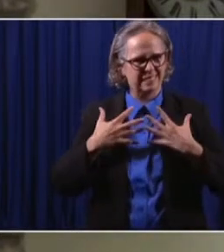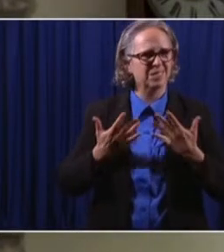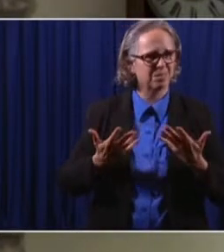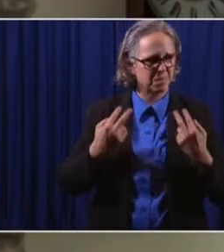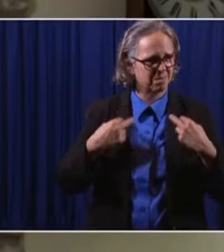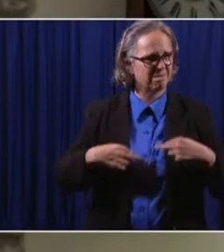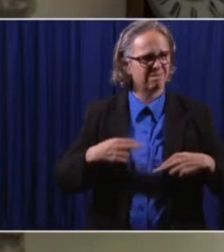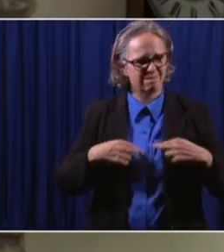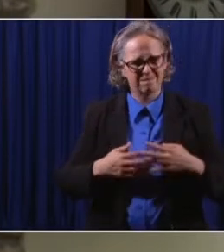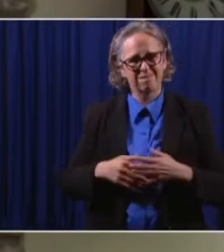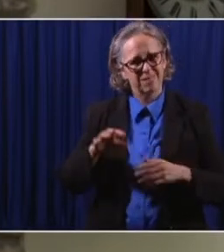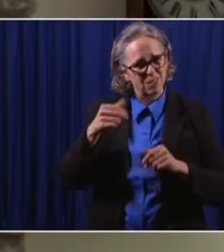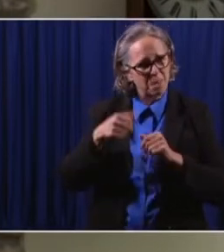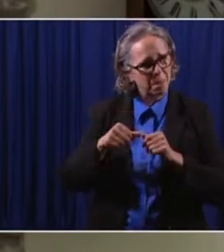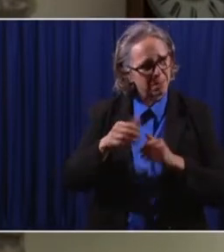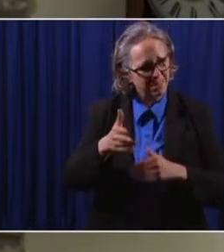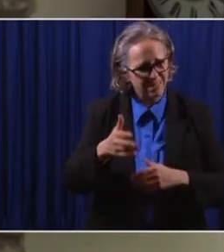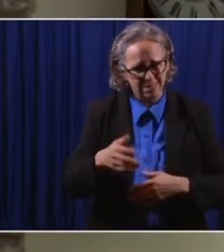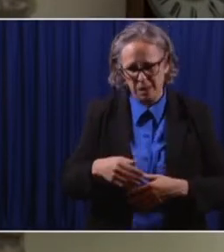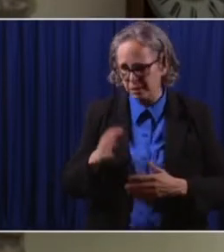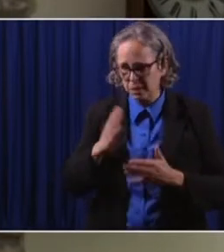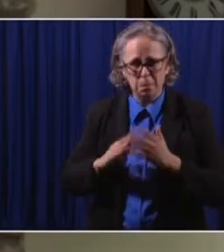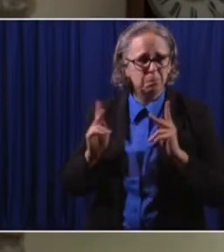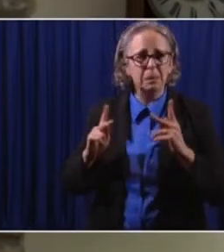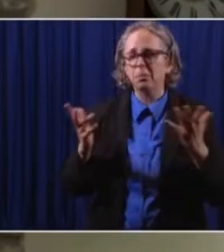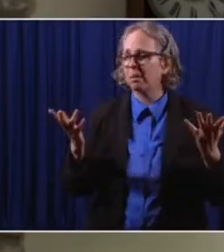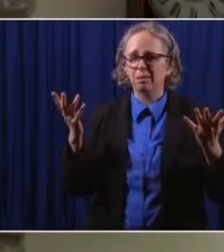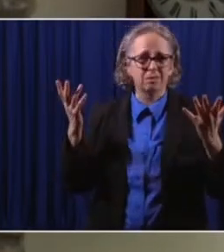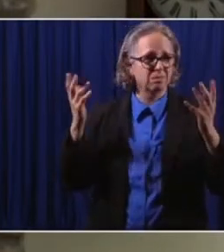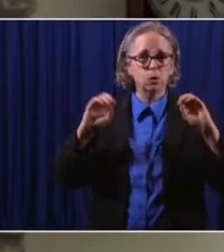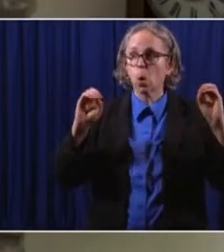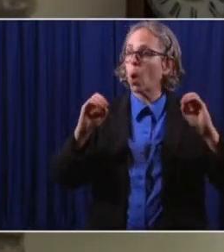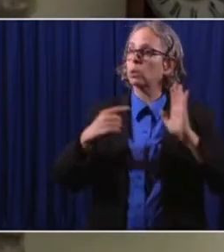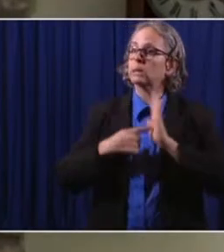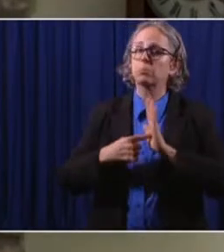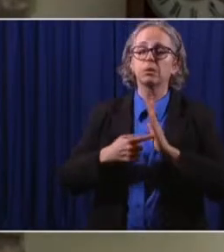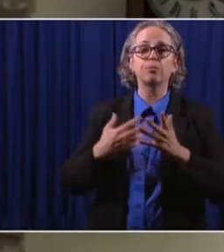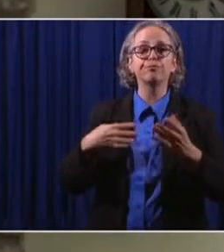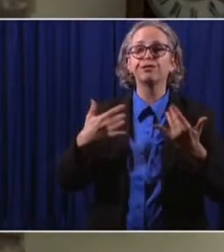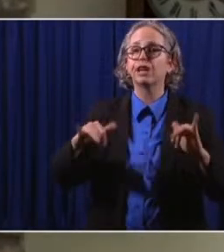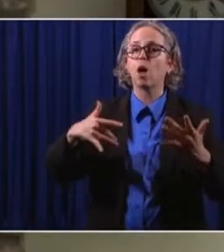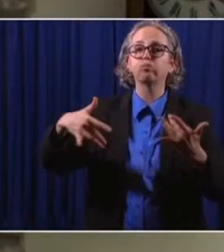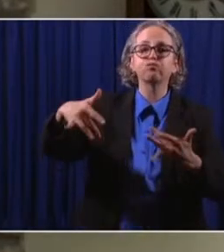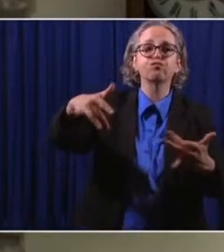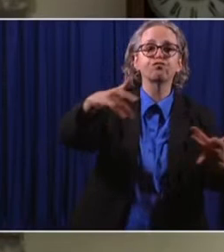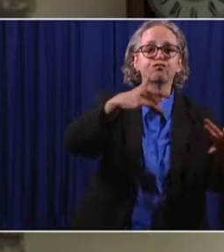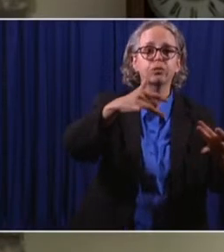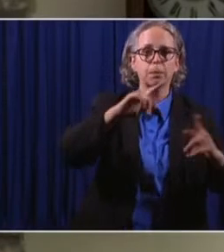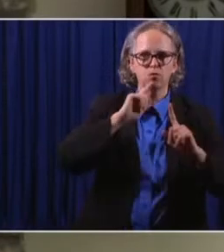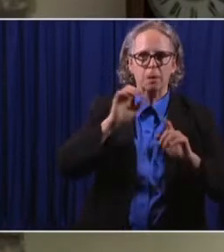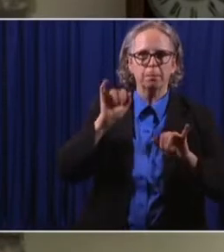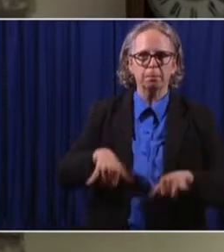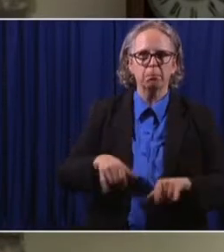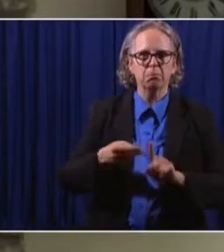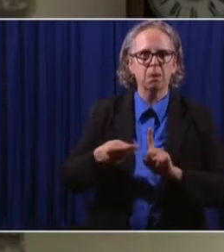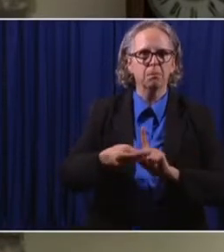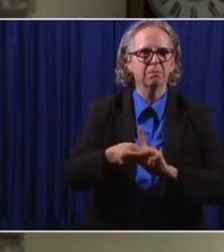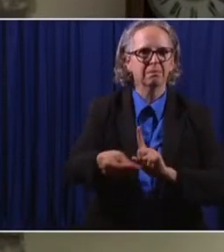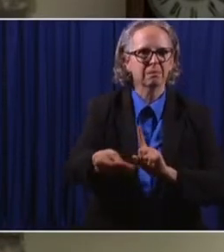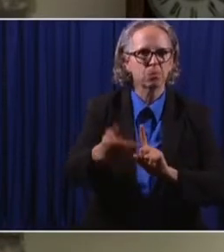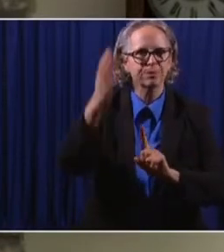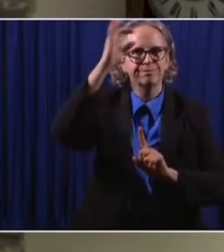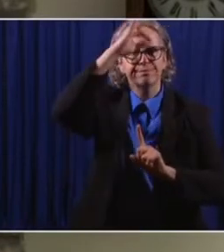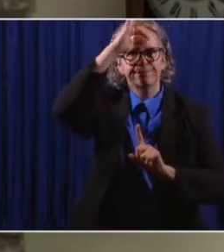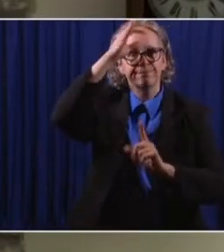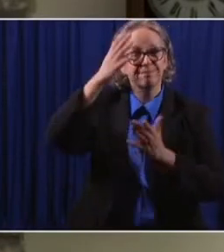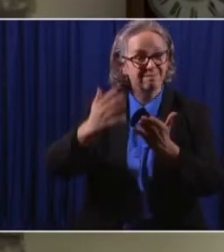may not show symptoms of being sick at all, and they can be contagious. Cases and positivity were already going